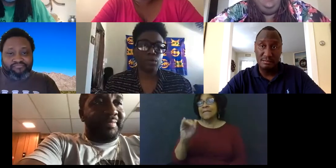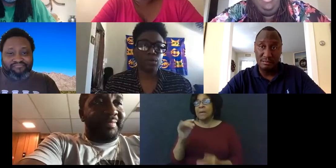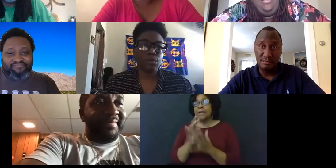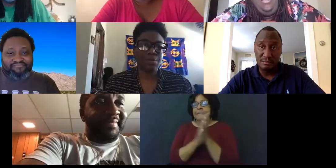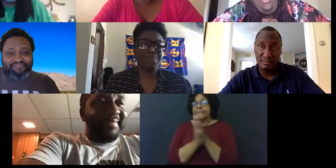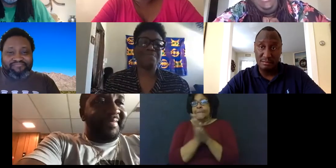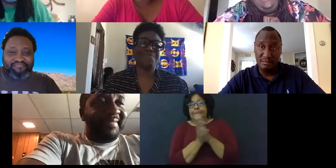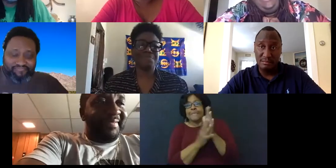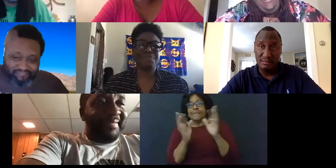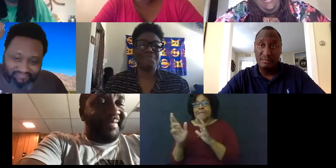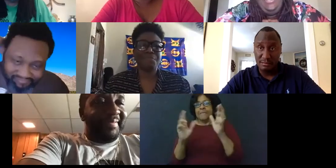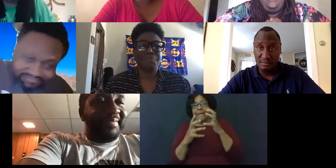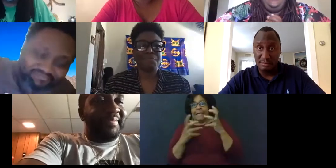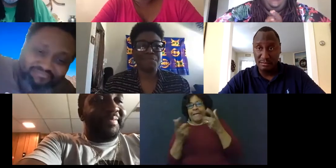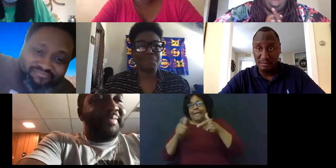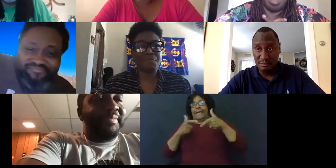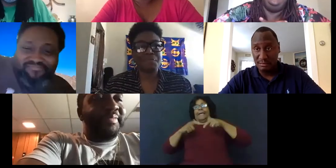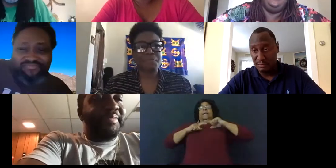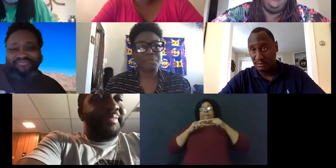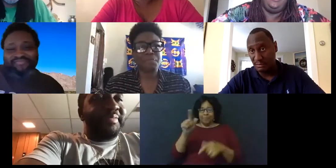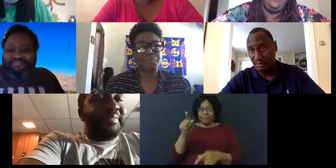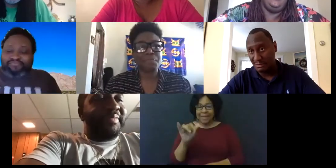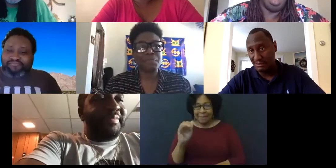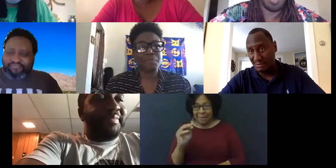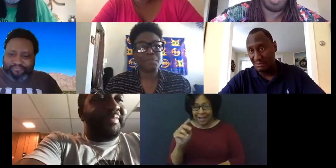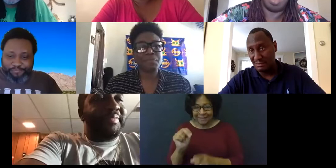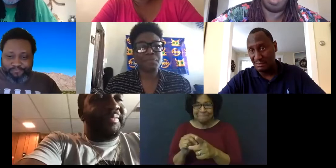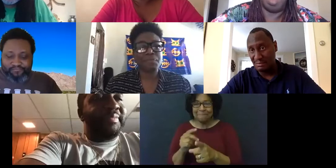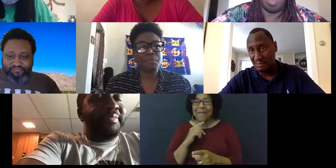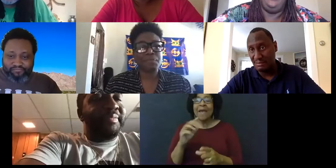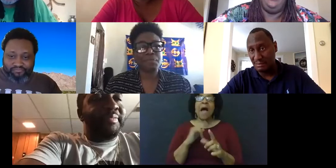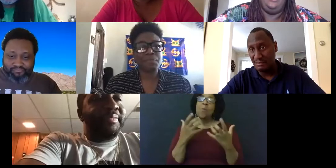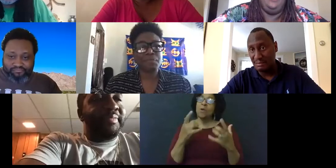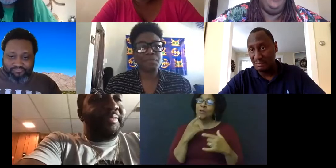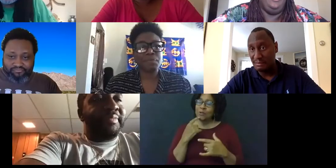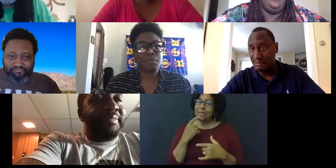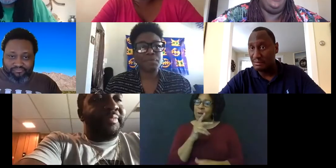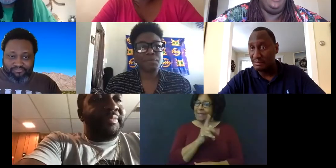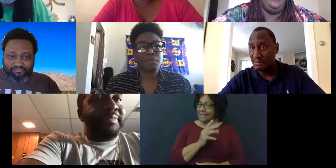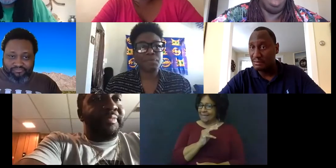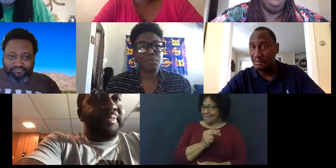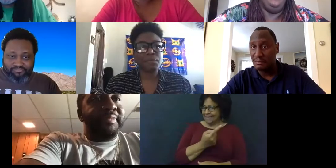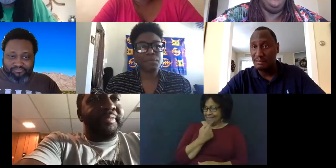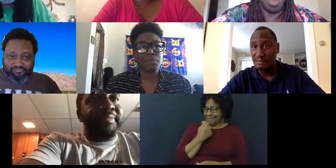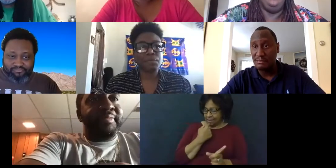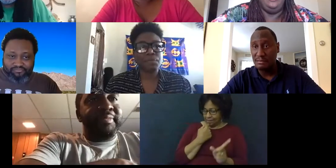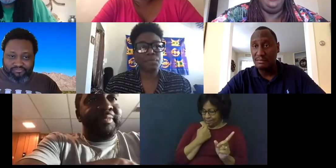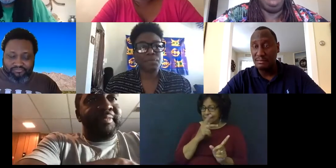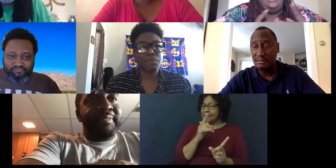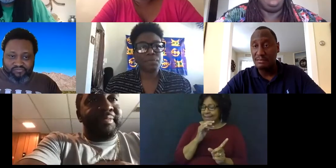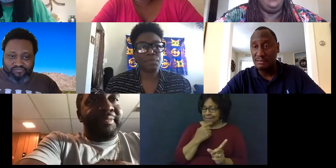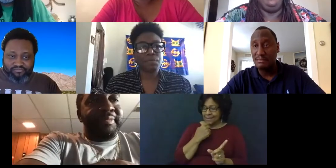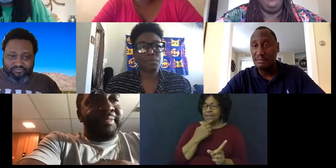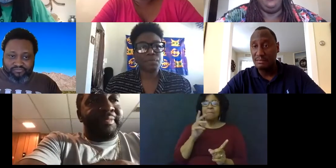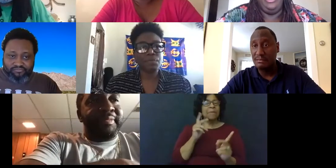see it. Go ahead. Sorry. Wait. Well, I wanted to go off of what King said, where it's like, people, they're